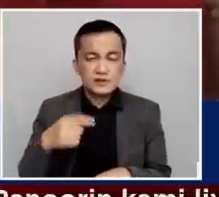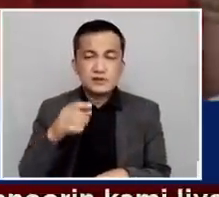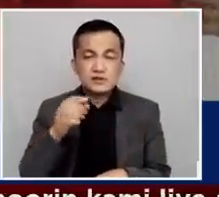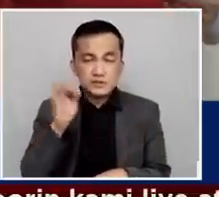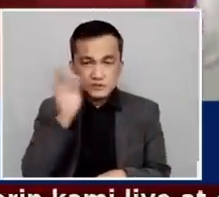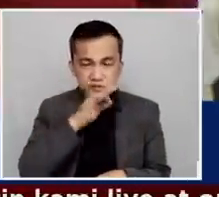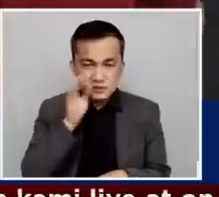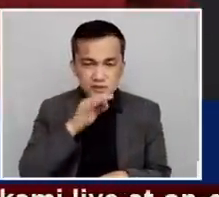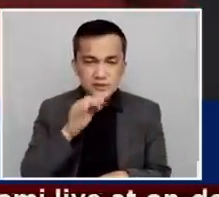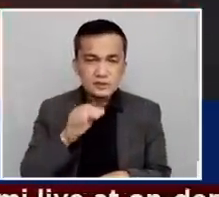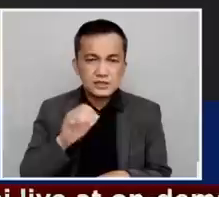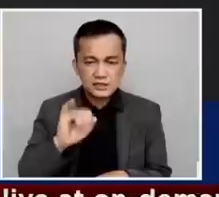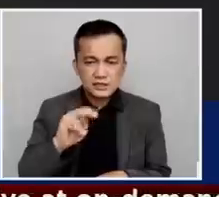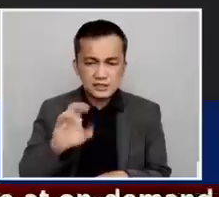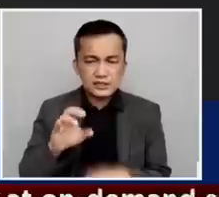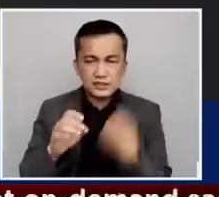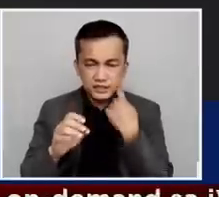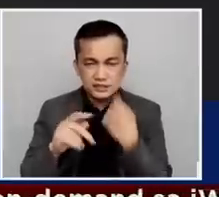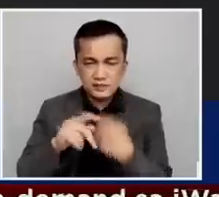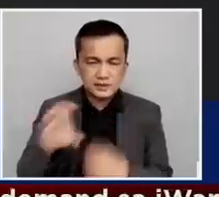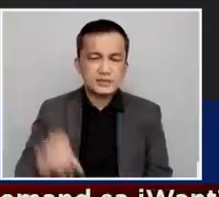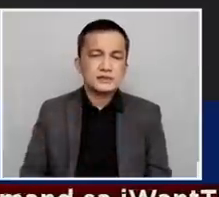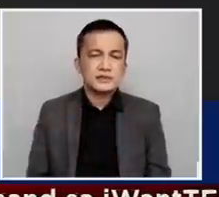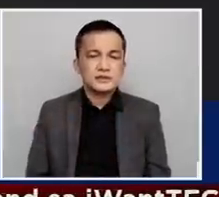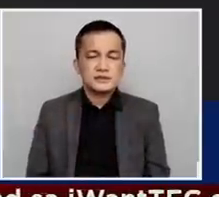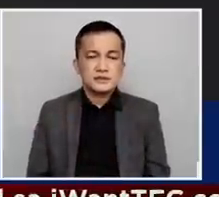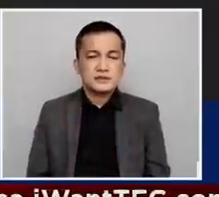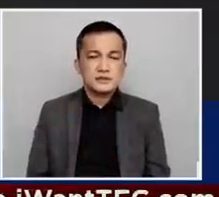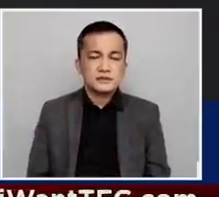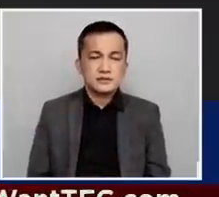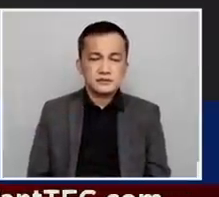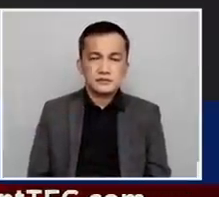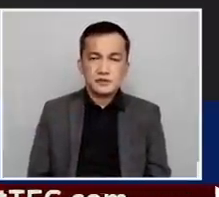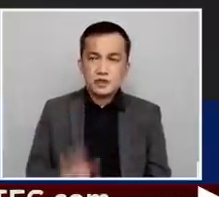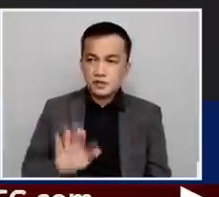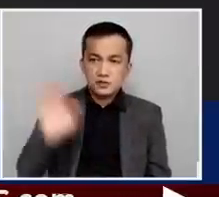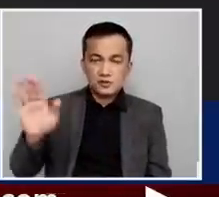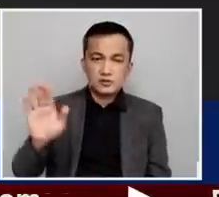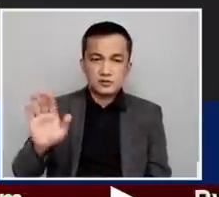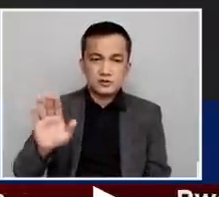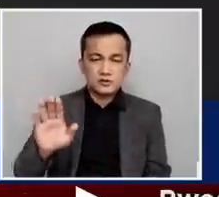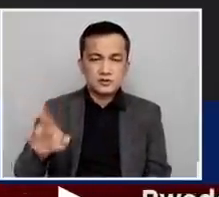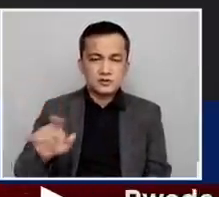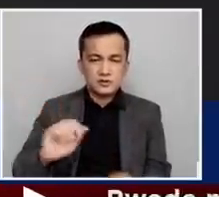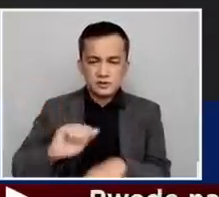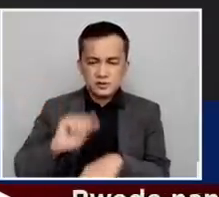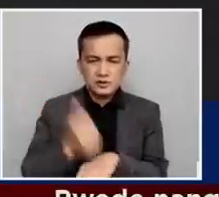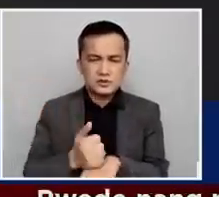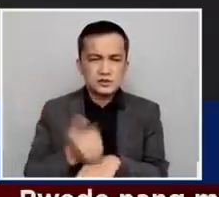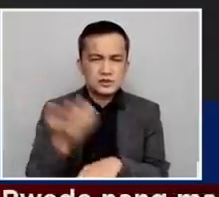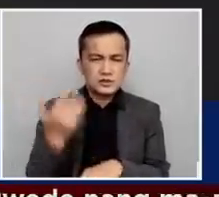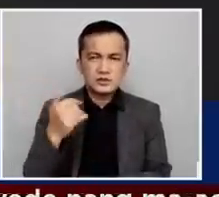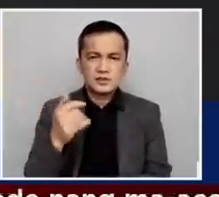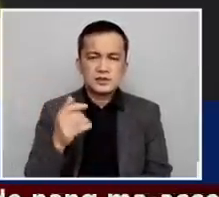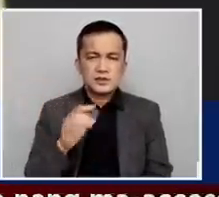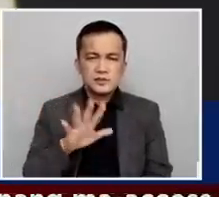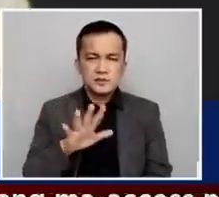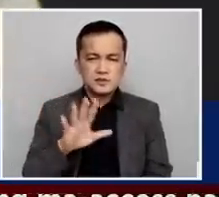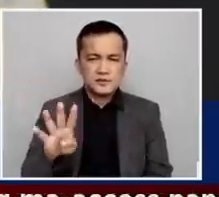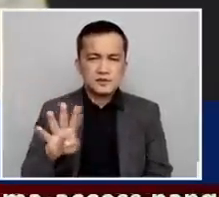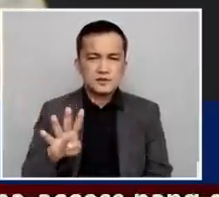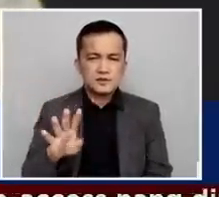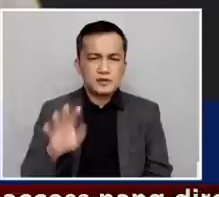sa Pasay City kanina. Since your inception in 1954, the Federation has